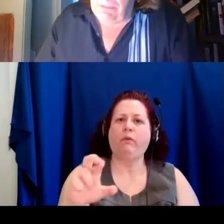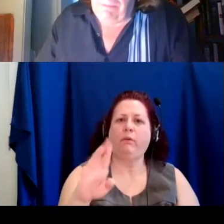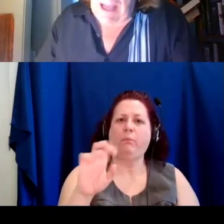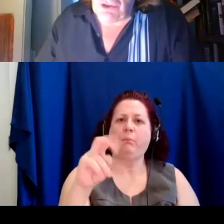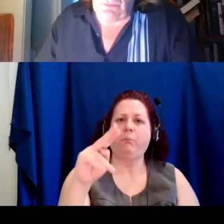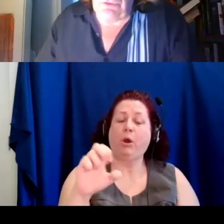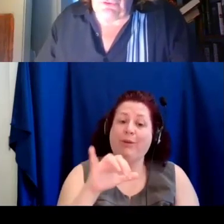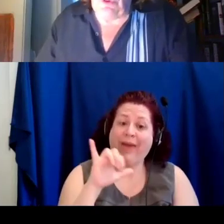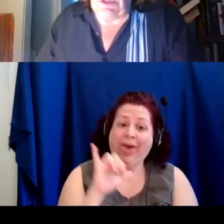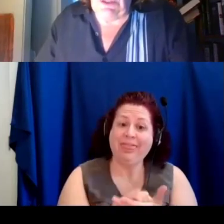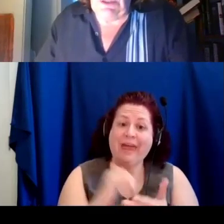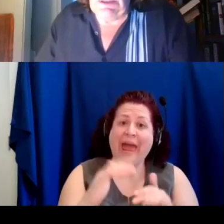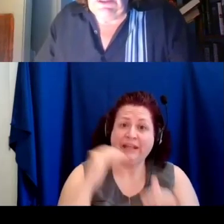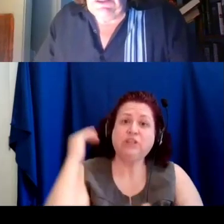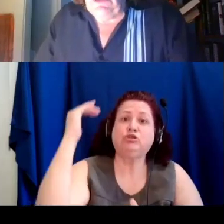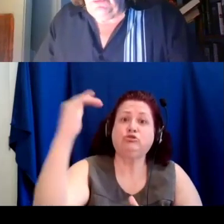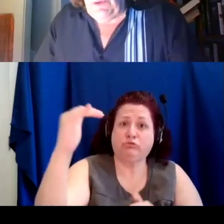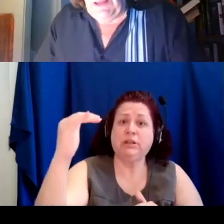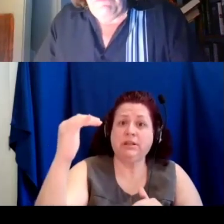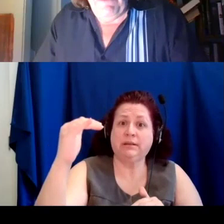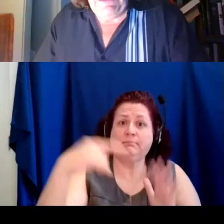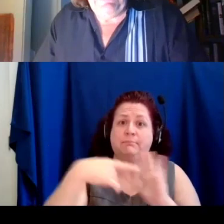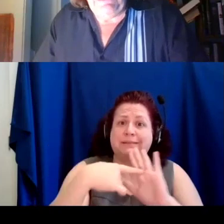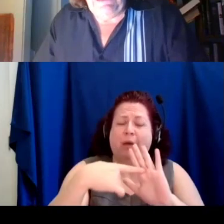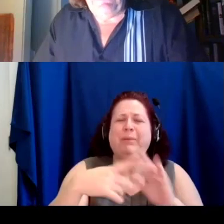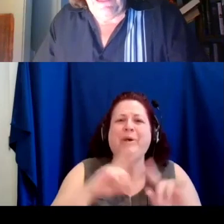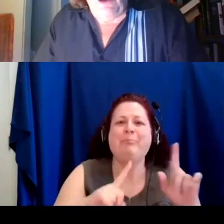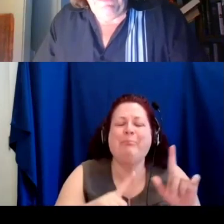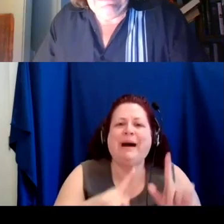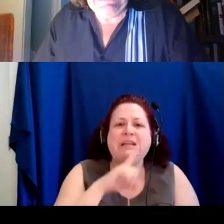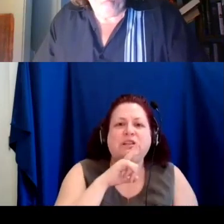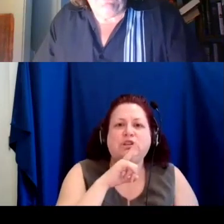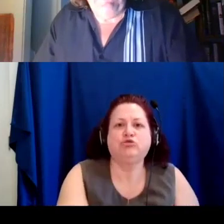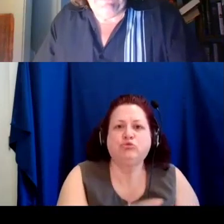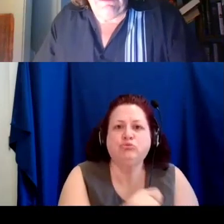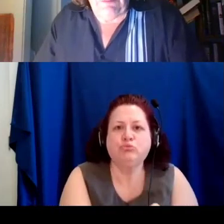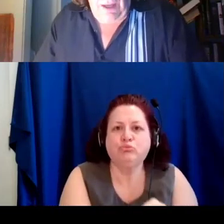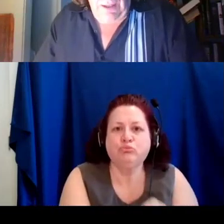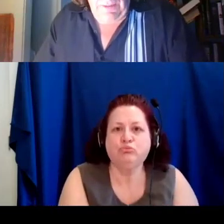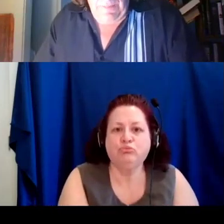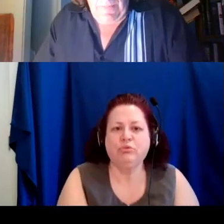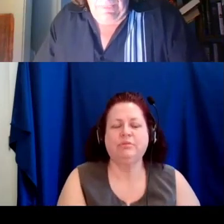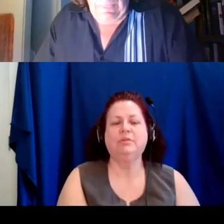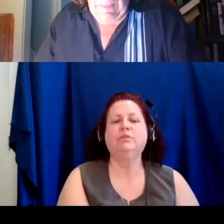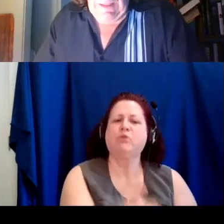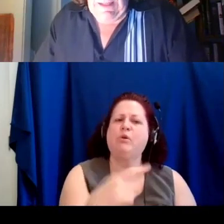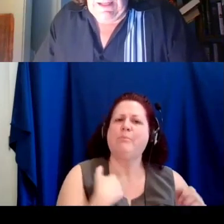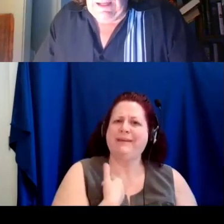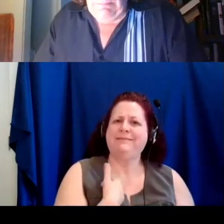but it's a factual story. So what I'm finding is that on the debriefing side,